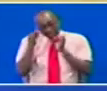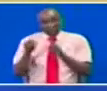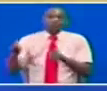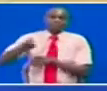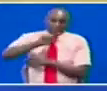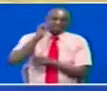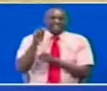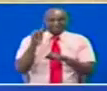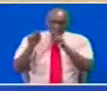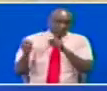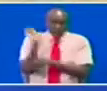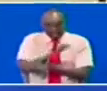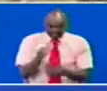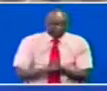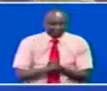try.